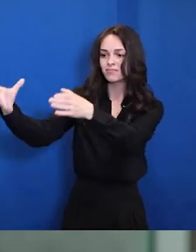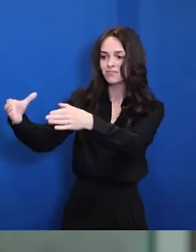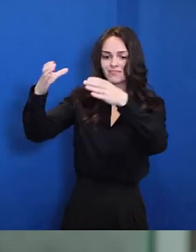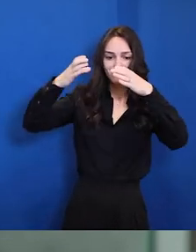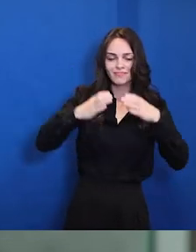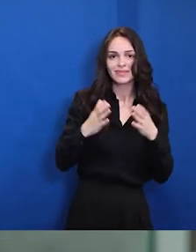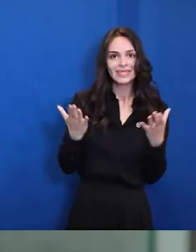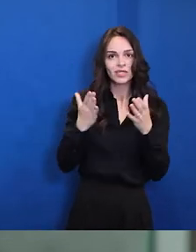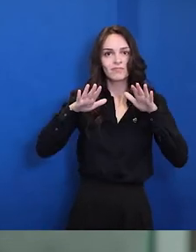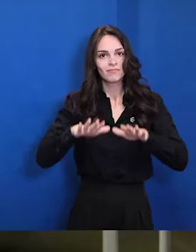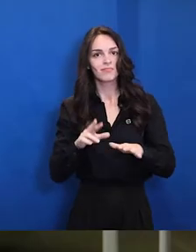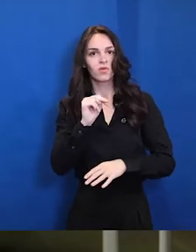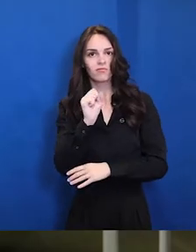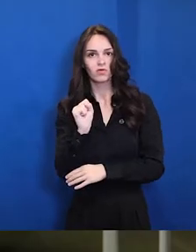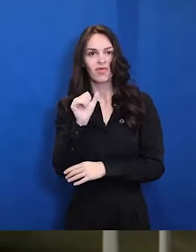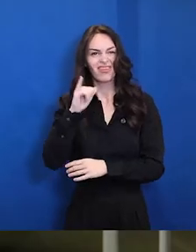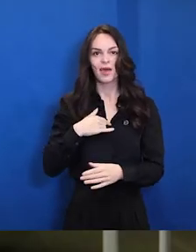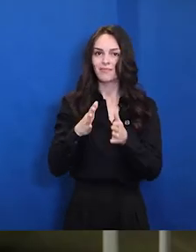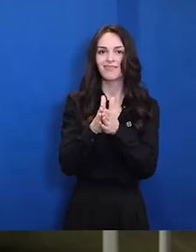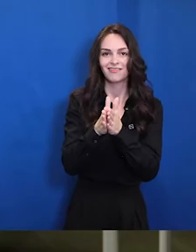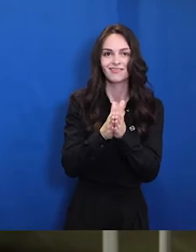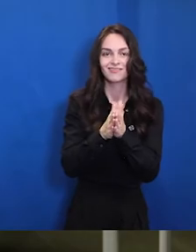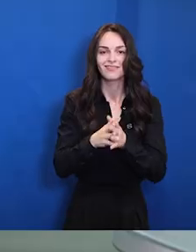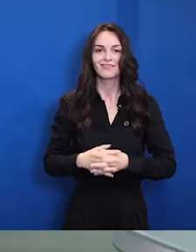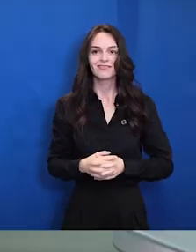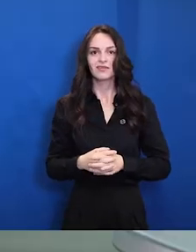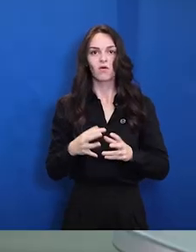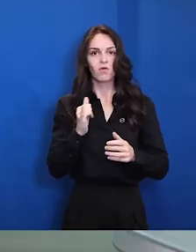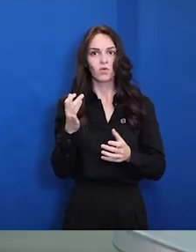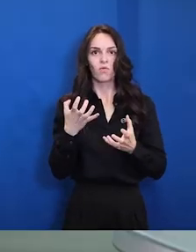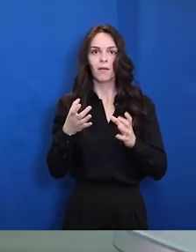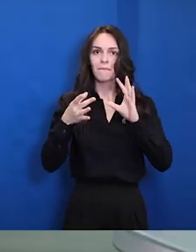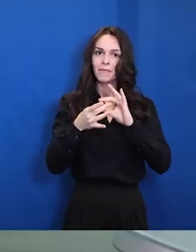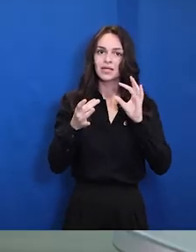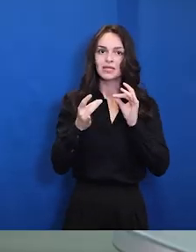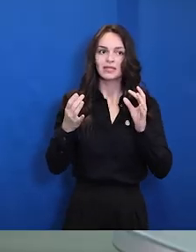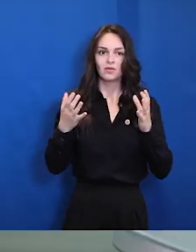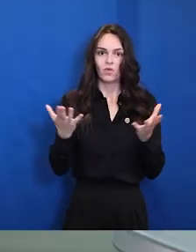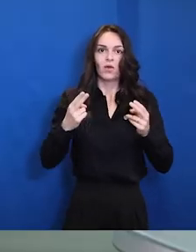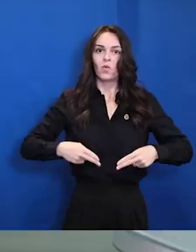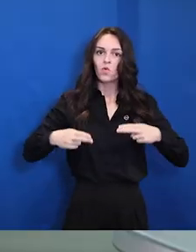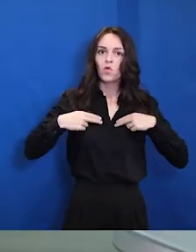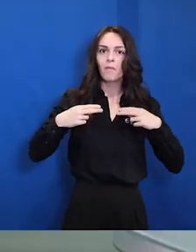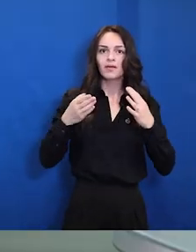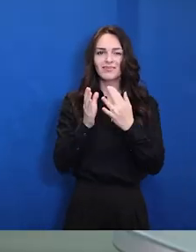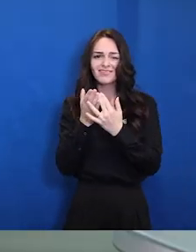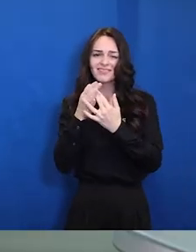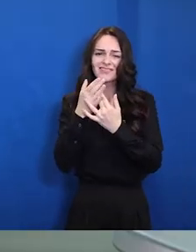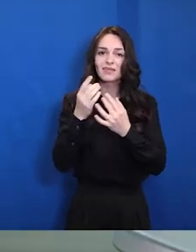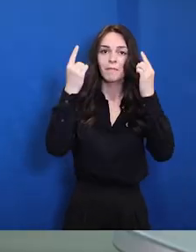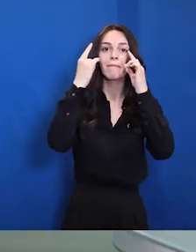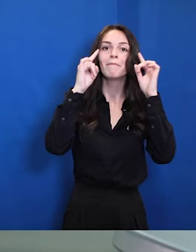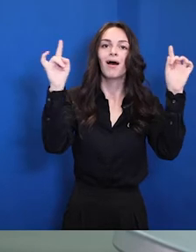settle here in Nova Scotia. That was my motivation. I would also like to mention how we, as human beings,